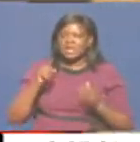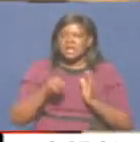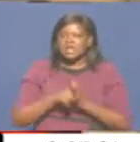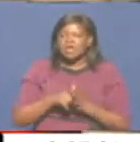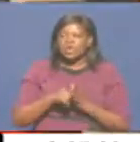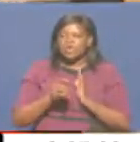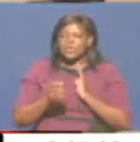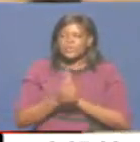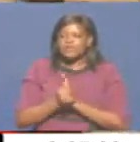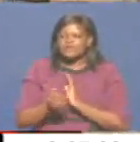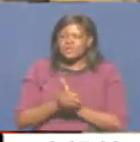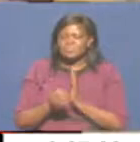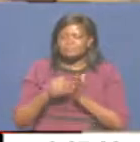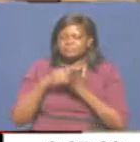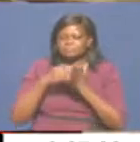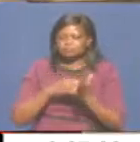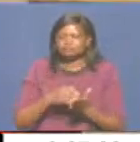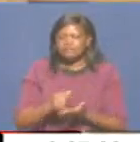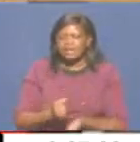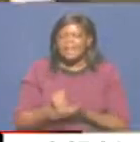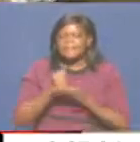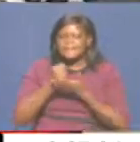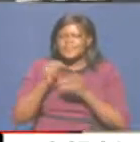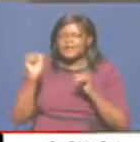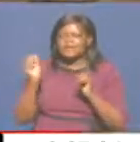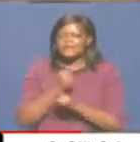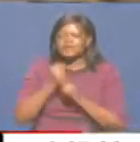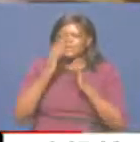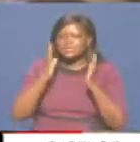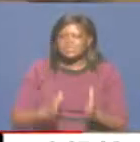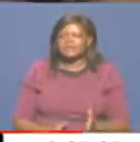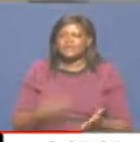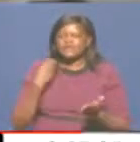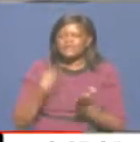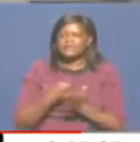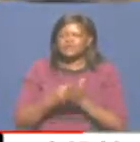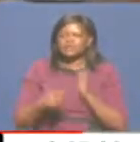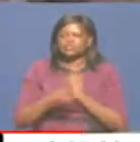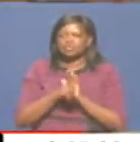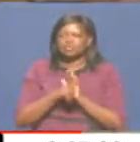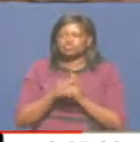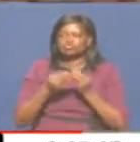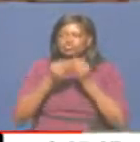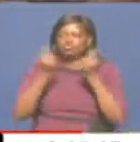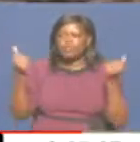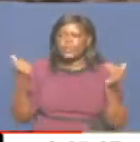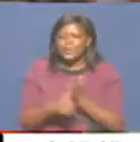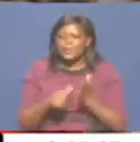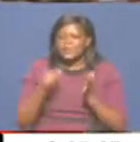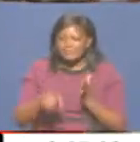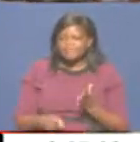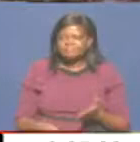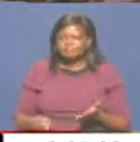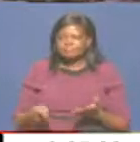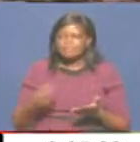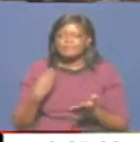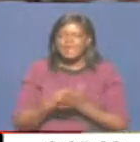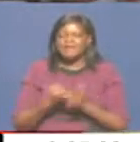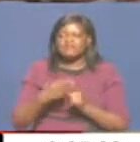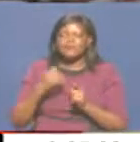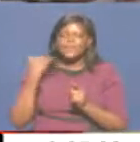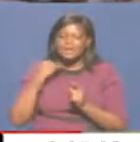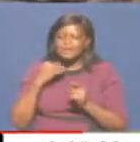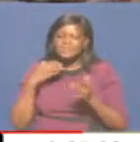as a vulnerability in aiding violators of financial laws. To seal this loophole, the Proceeds of Crime and Anti-Money